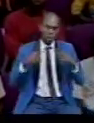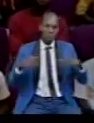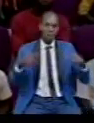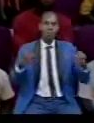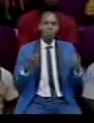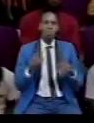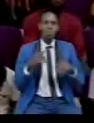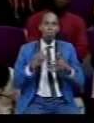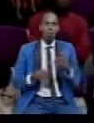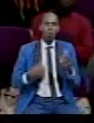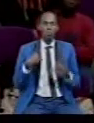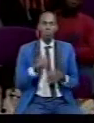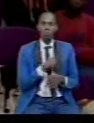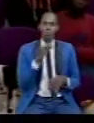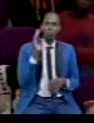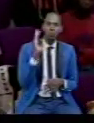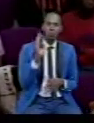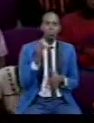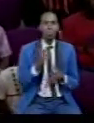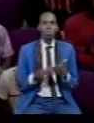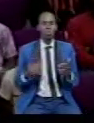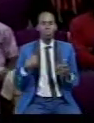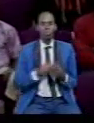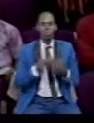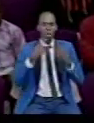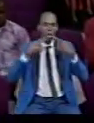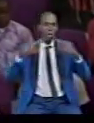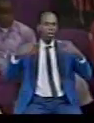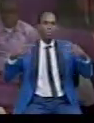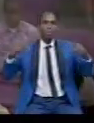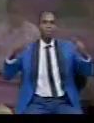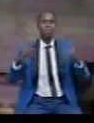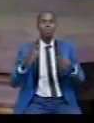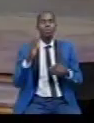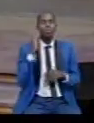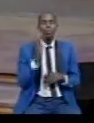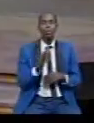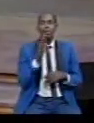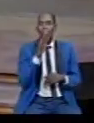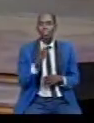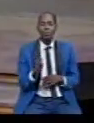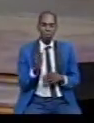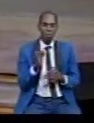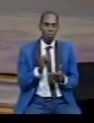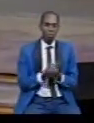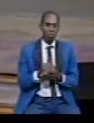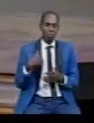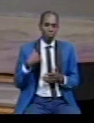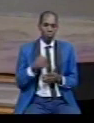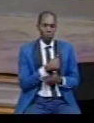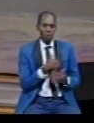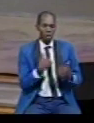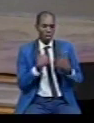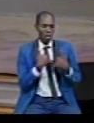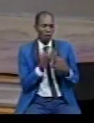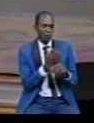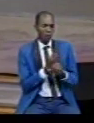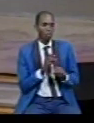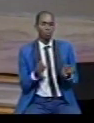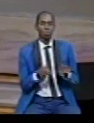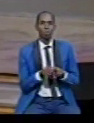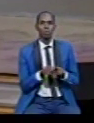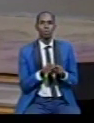what we preach, what we proclaim, will be that we have received, how that Christ